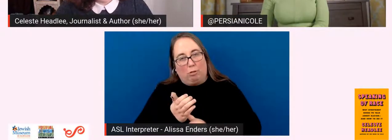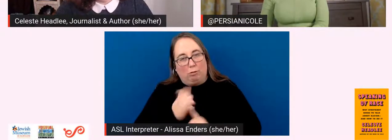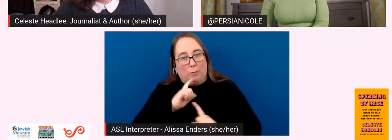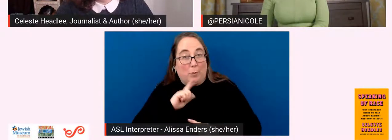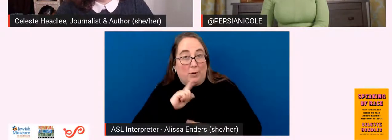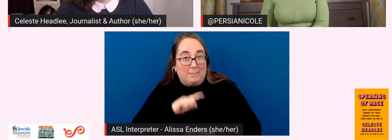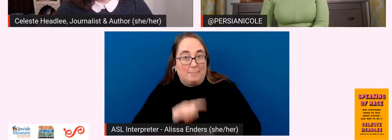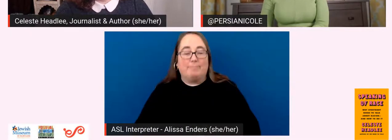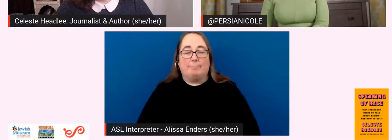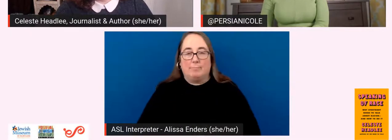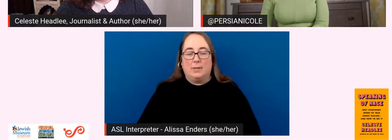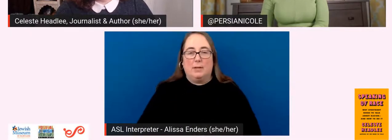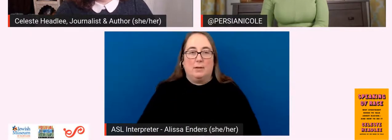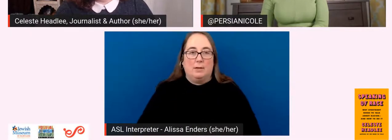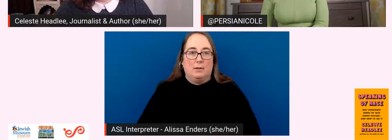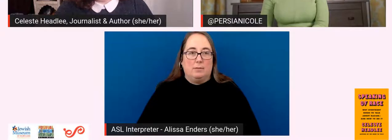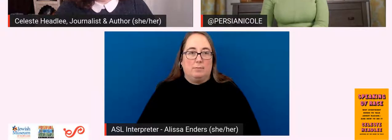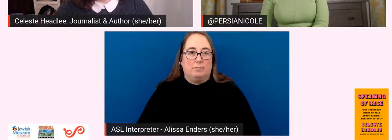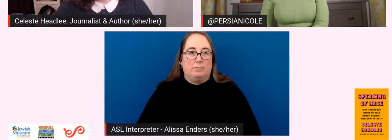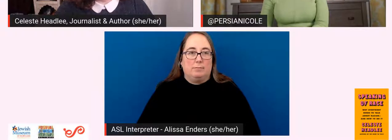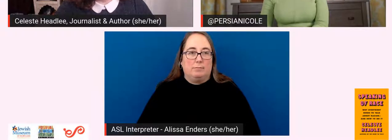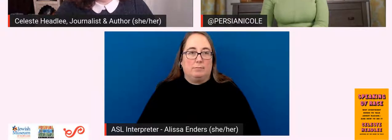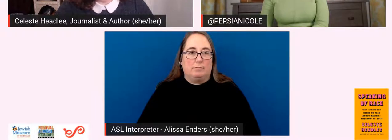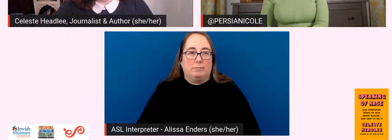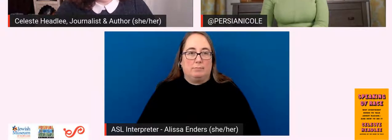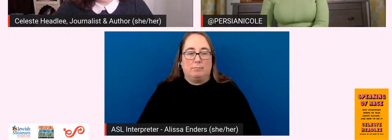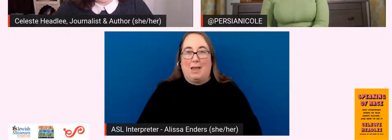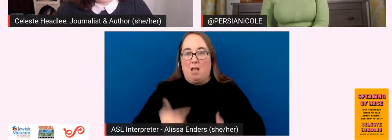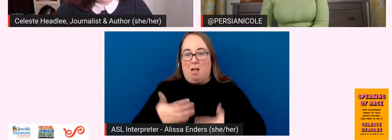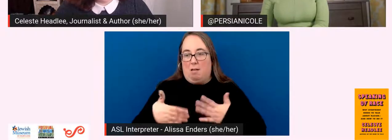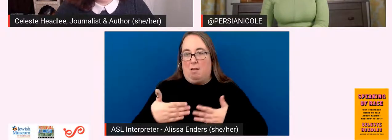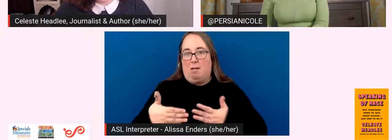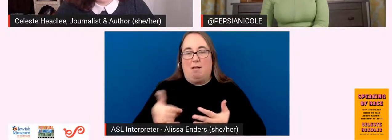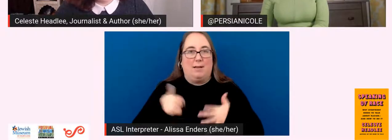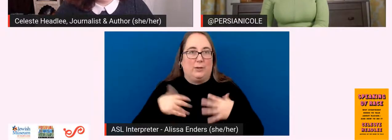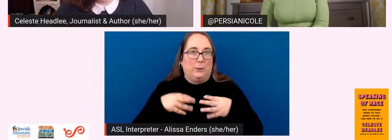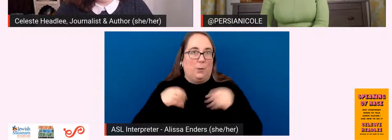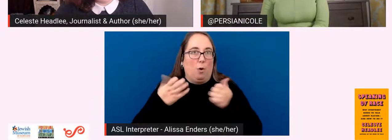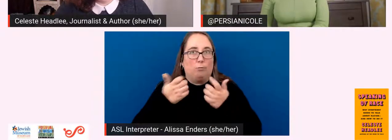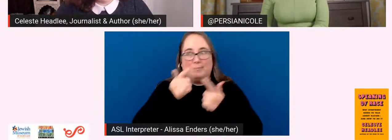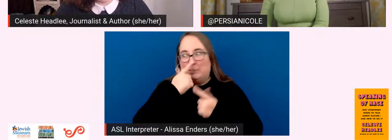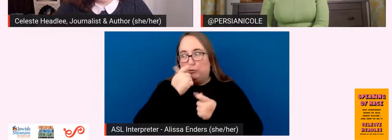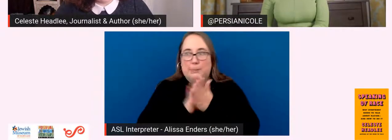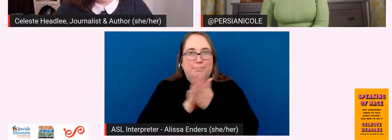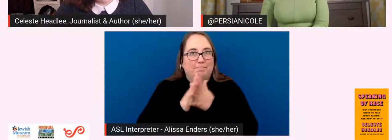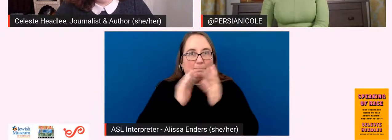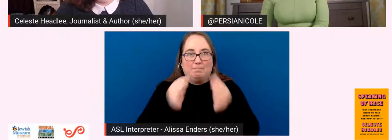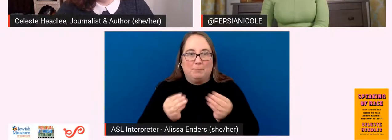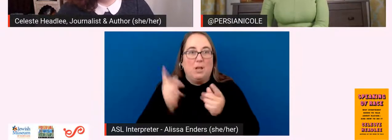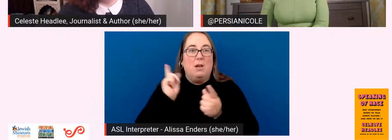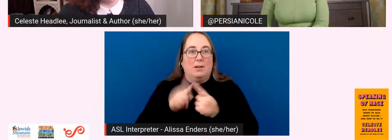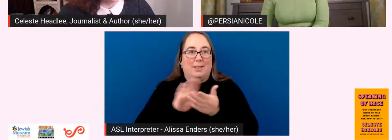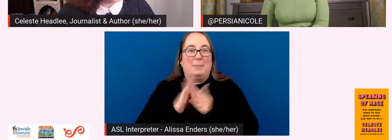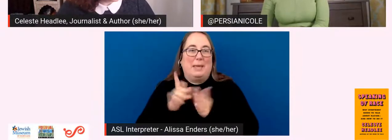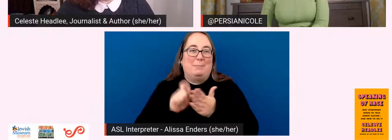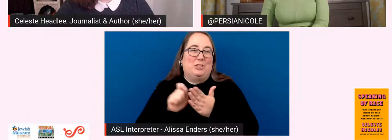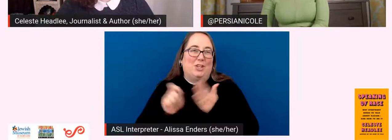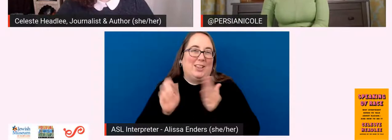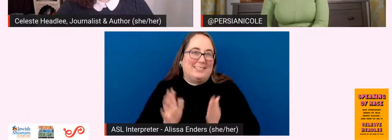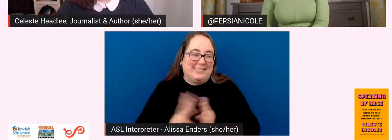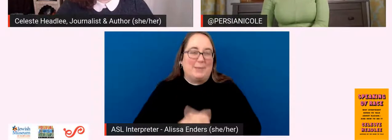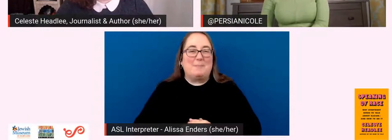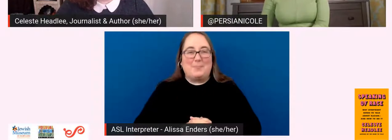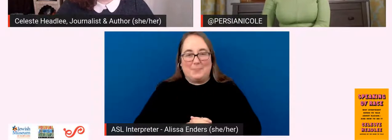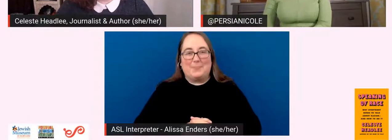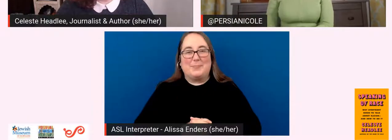reporting. And it just grew from there. I actually had no interest in journalism whatsoever until I became a journalist. And